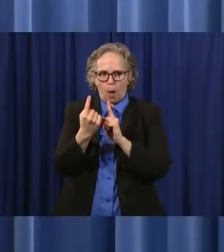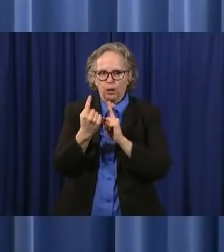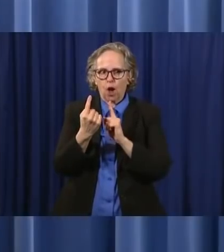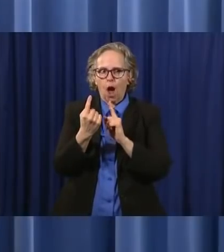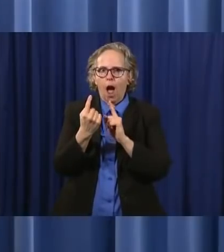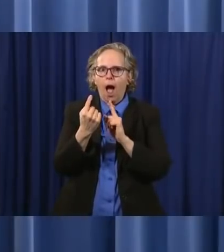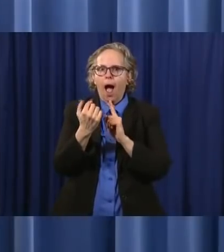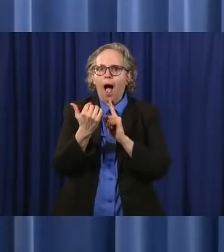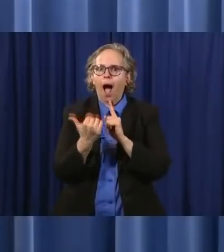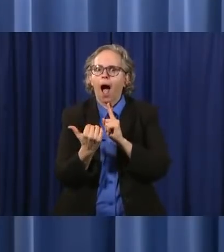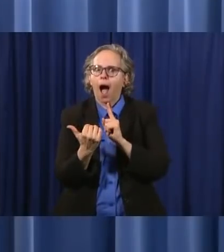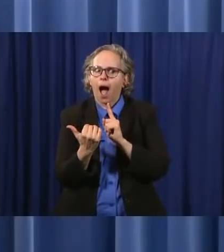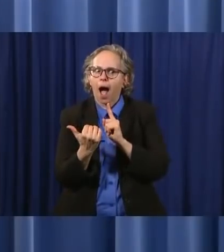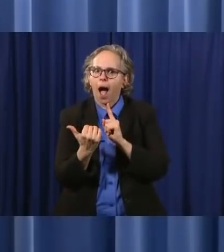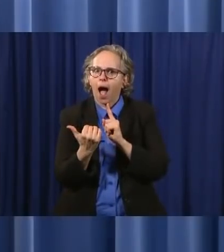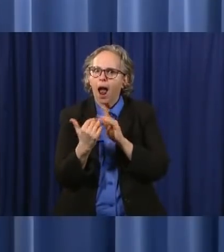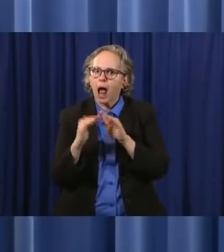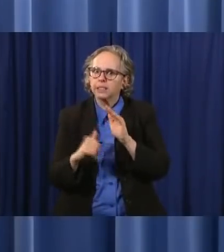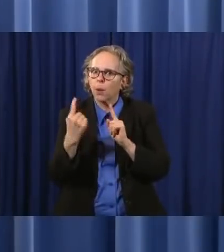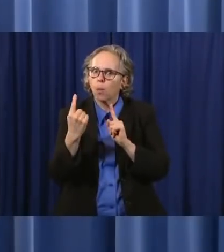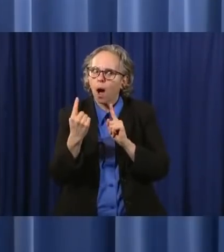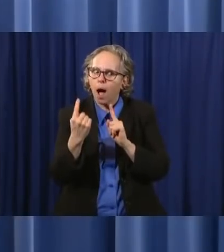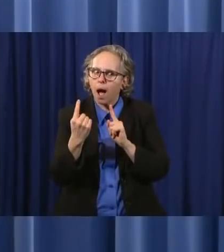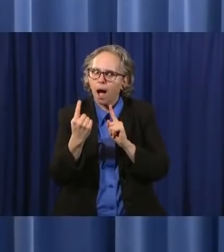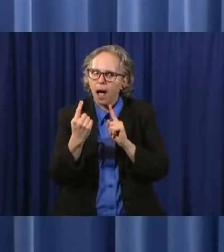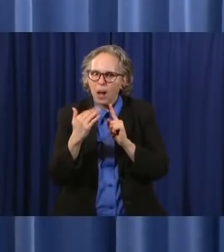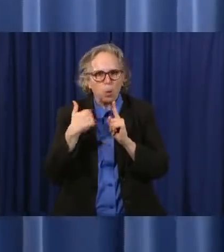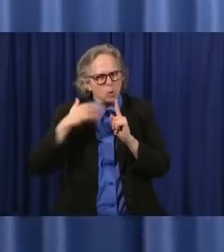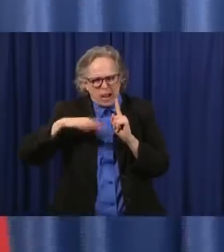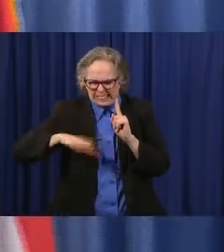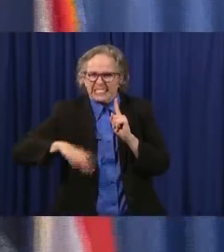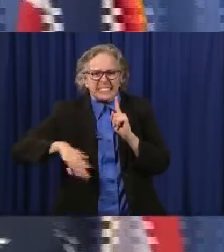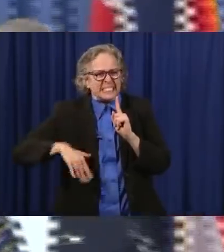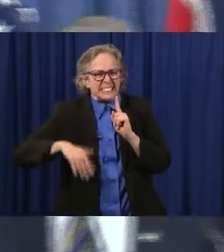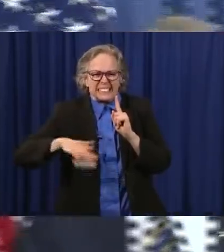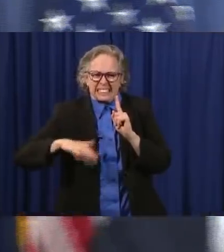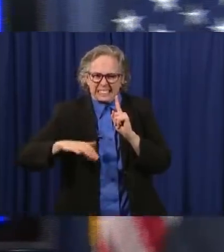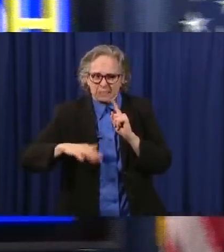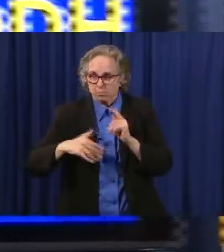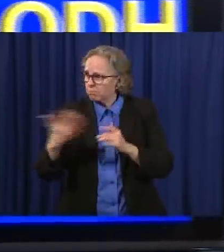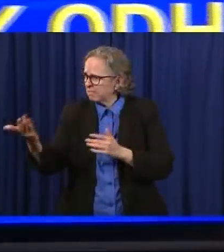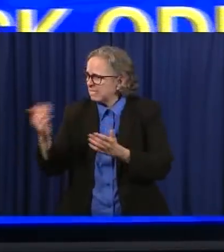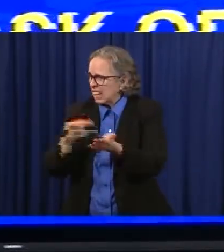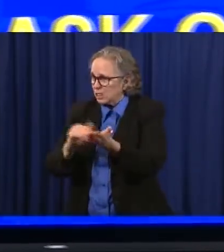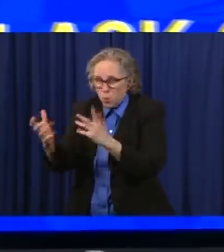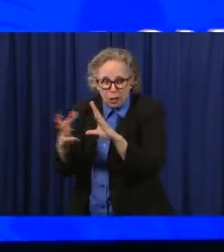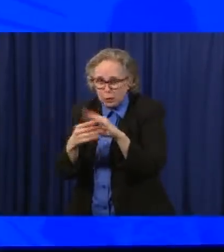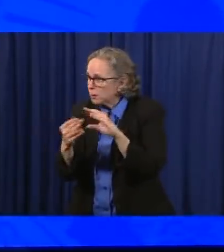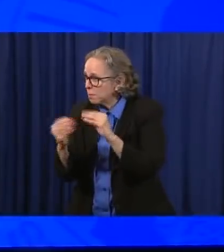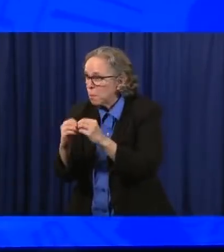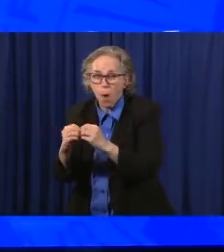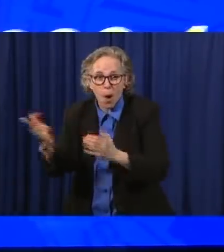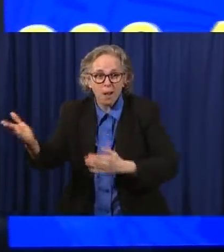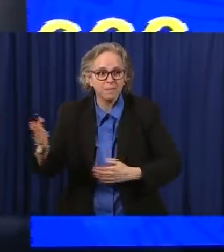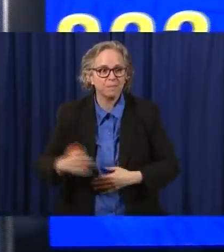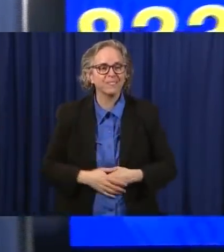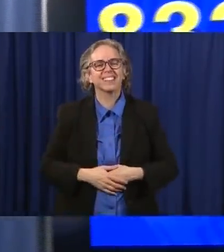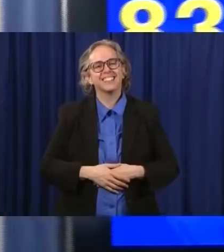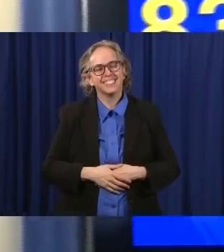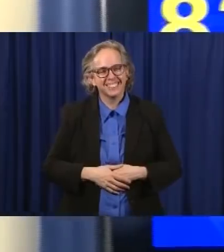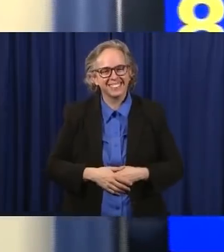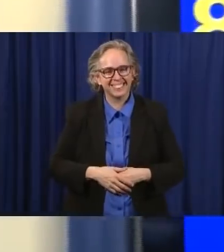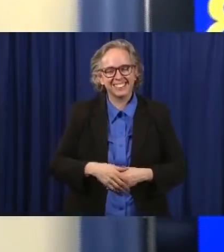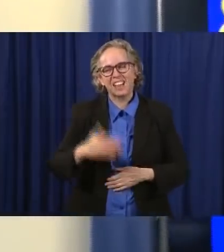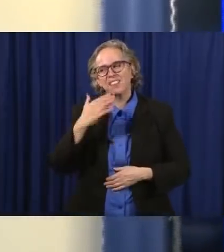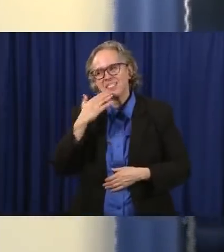like to obviously get it lower. Dr. Acton, let you add to that. Thank you, Governor. And I think if we haven't yet put